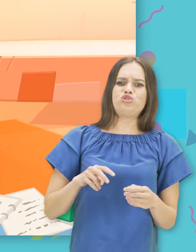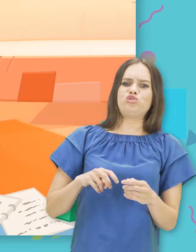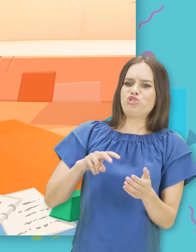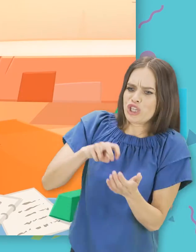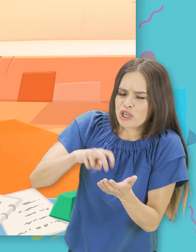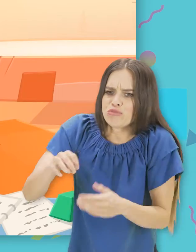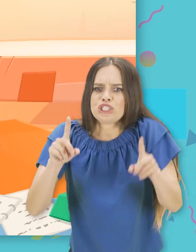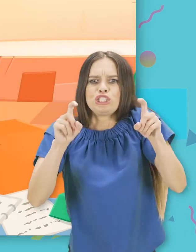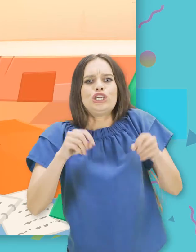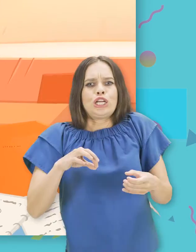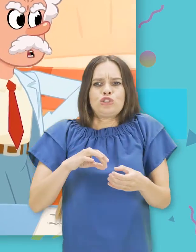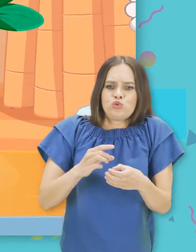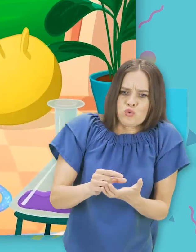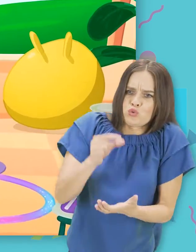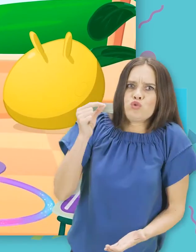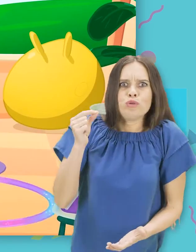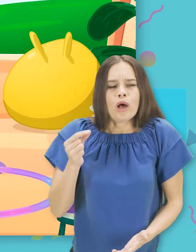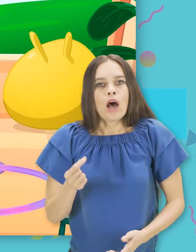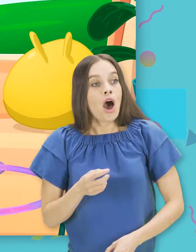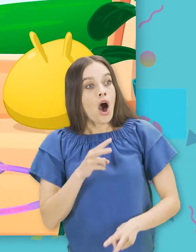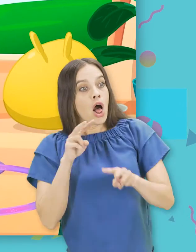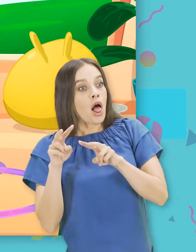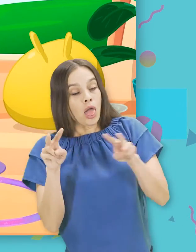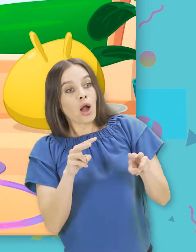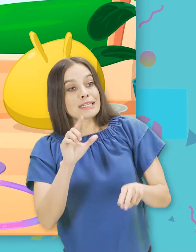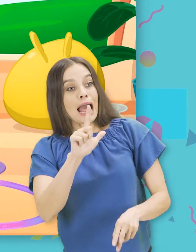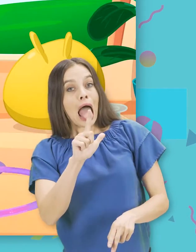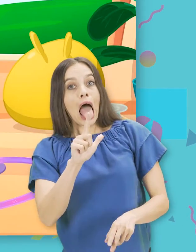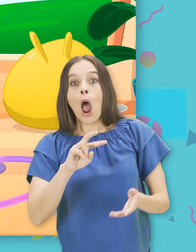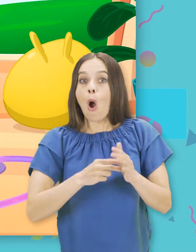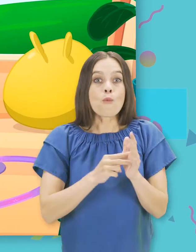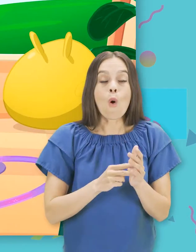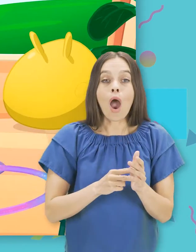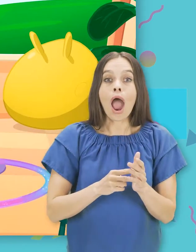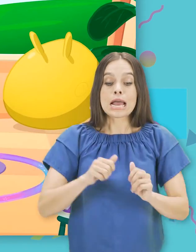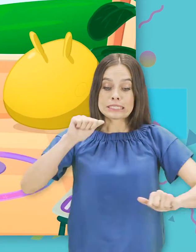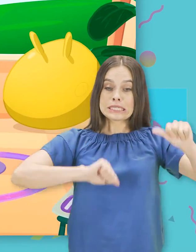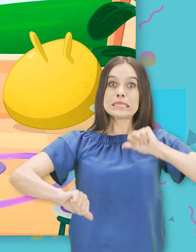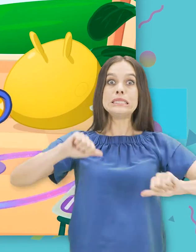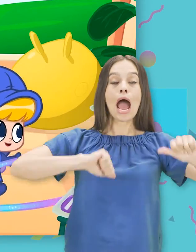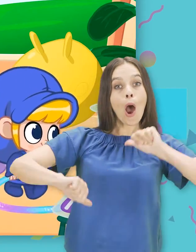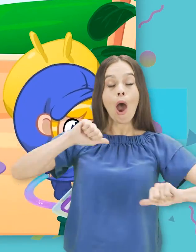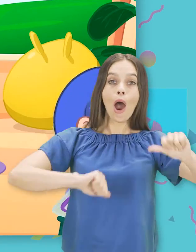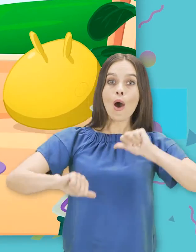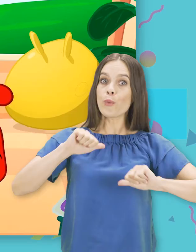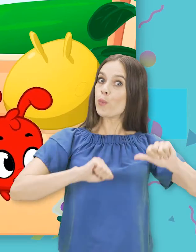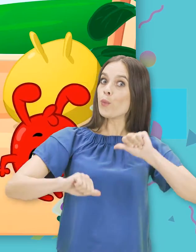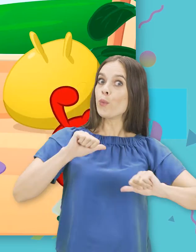No, oh, tumbling test tubes. Look, it's the L for laboratory.